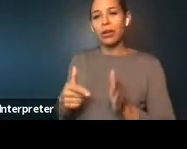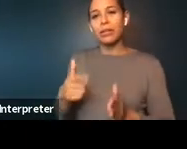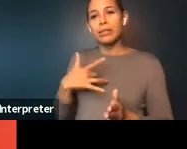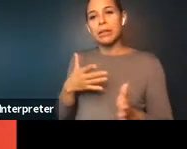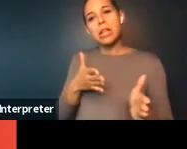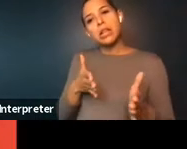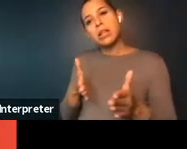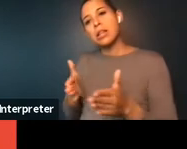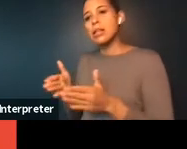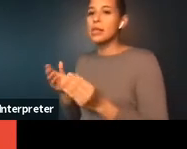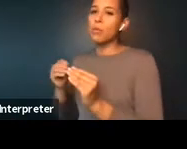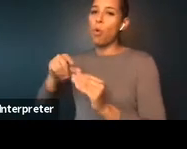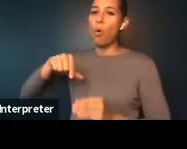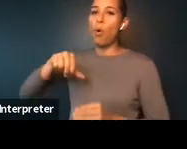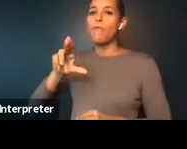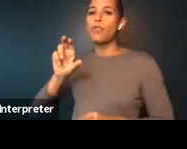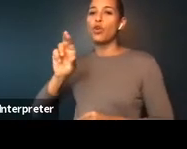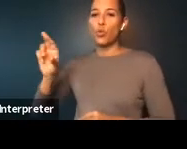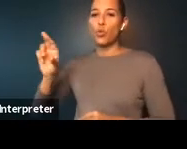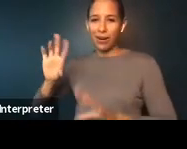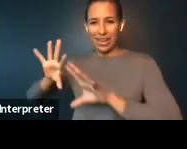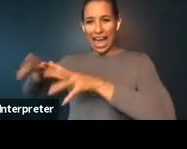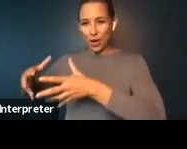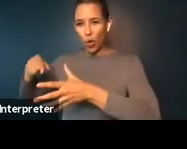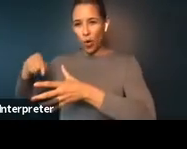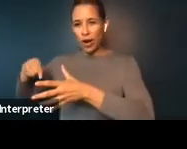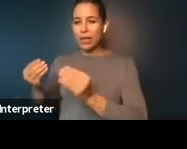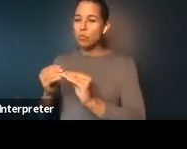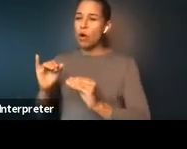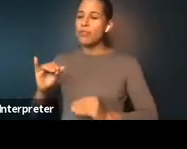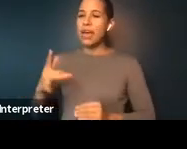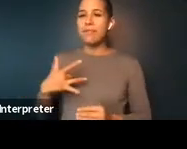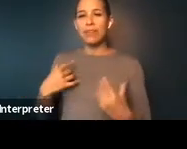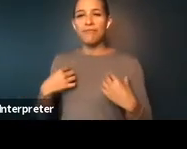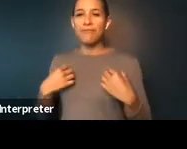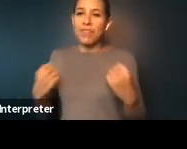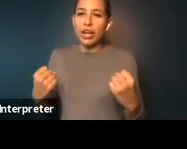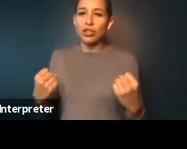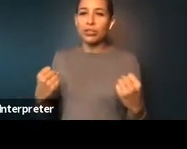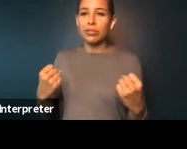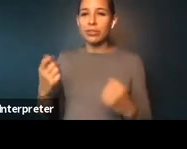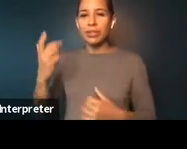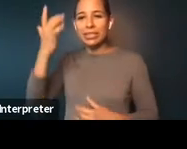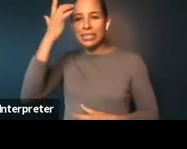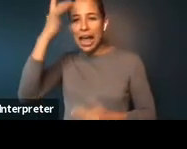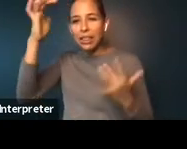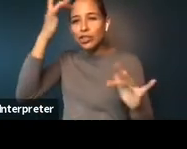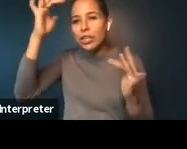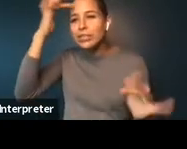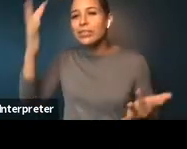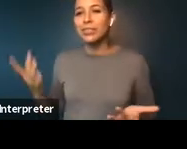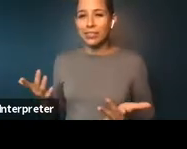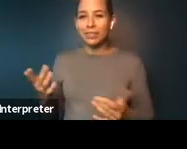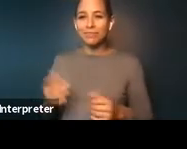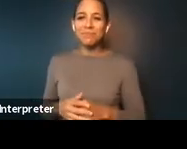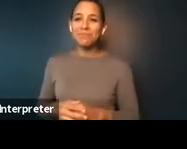queer category, but sort of like that fierceness, right. The sort of, um, intelligence, uh, and sort of like,